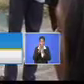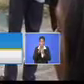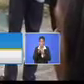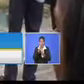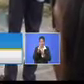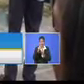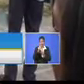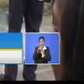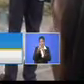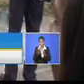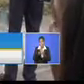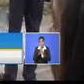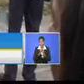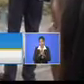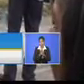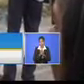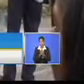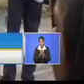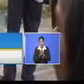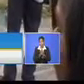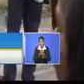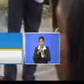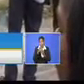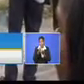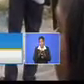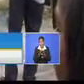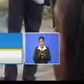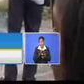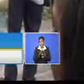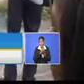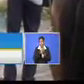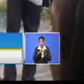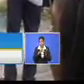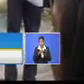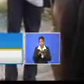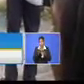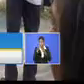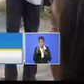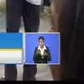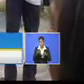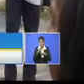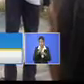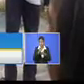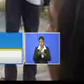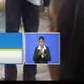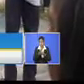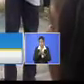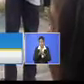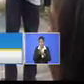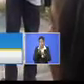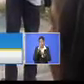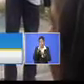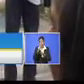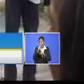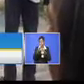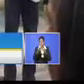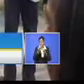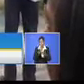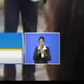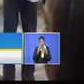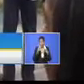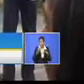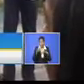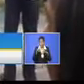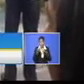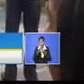because within the Commonwealth, the Queen will send a citation to anybody who's made that 100-year mark. And we sent it to the Government House. They sent it